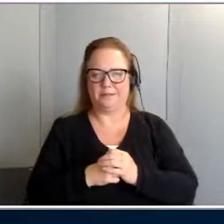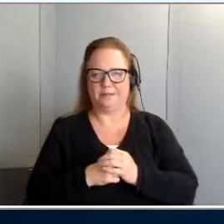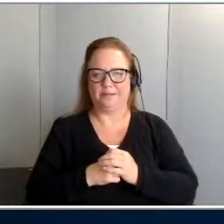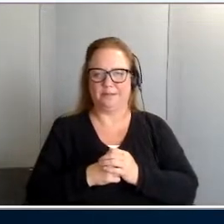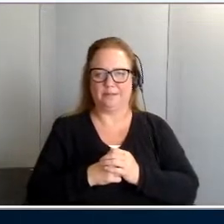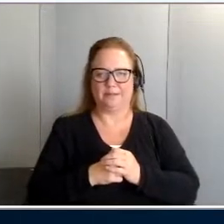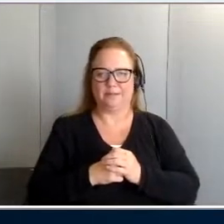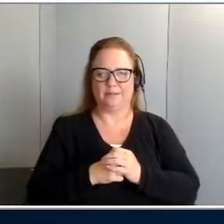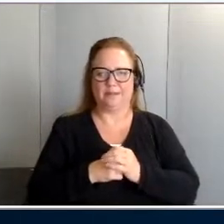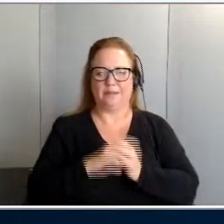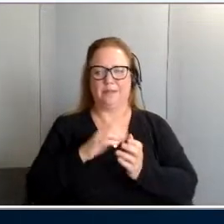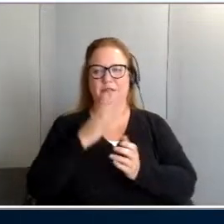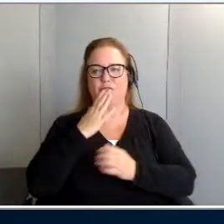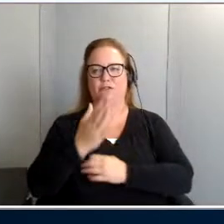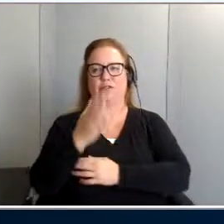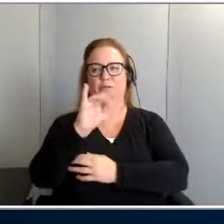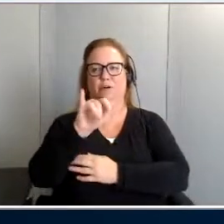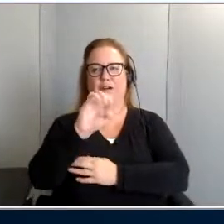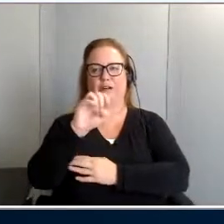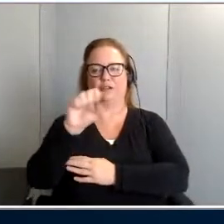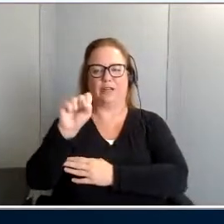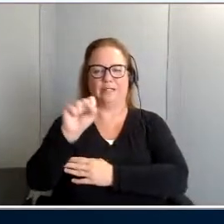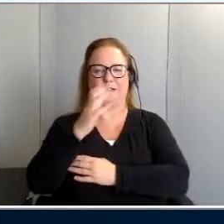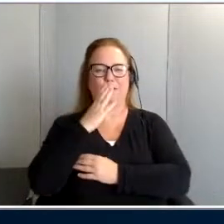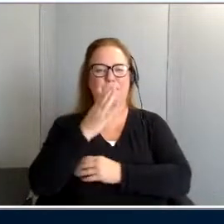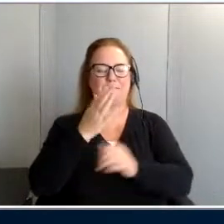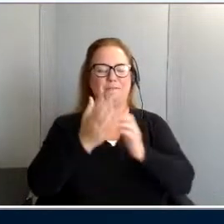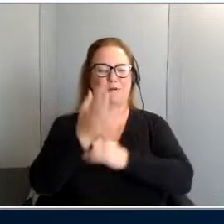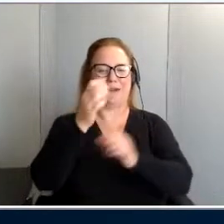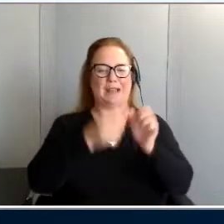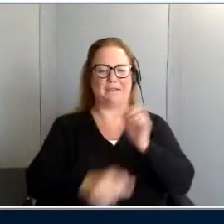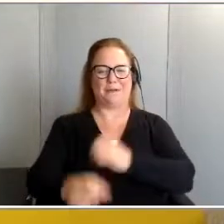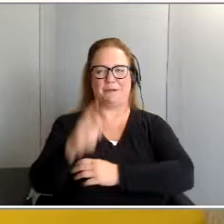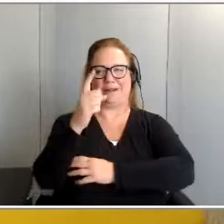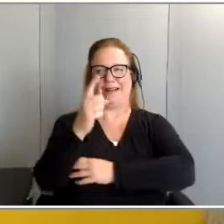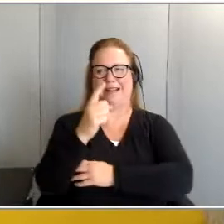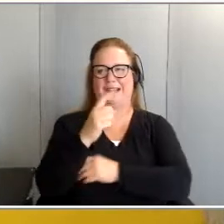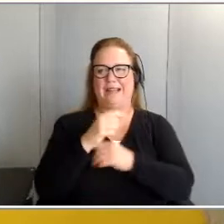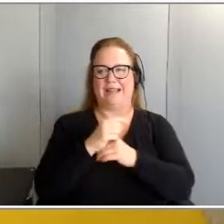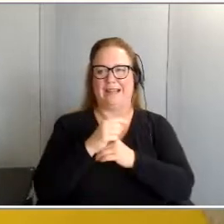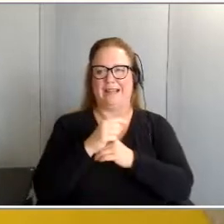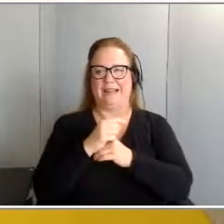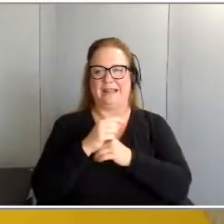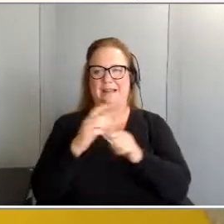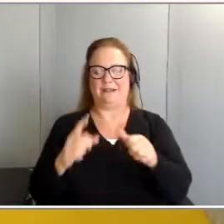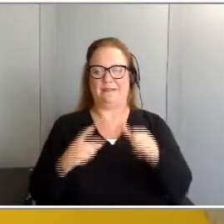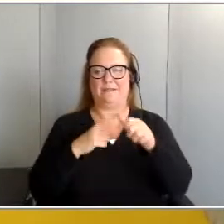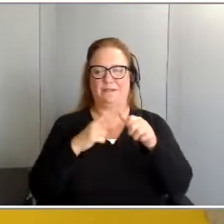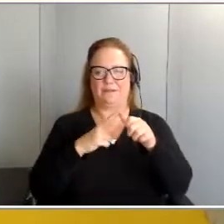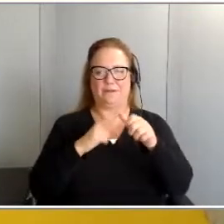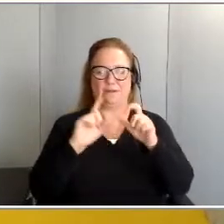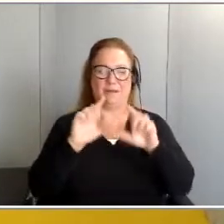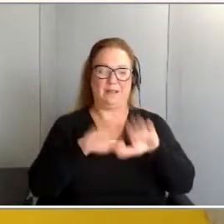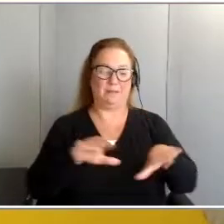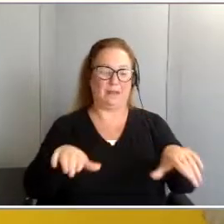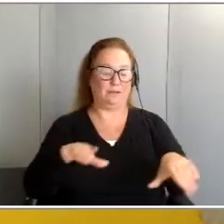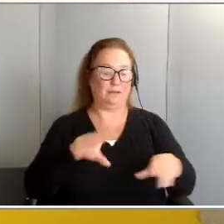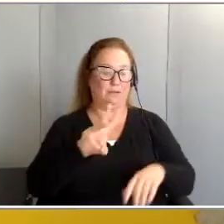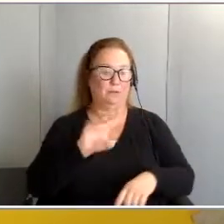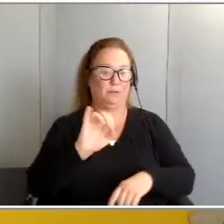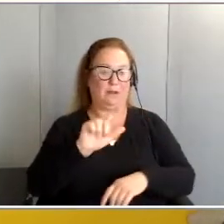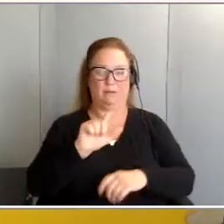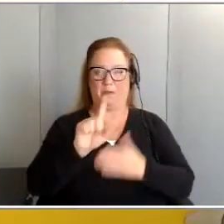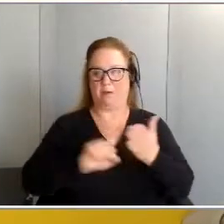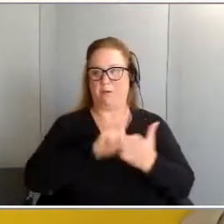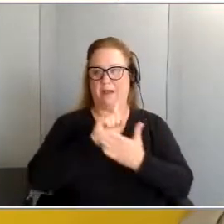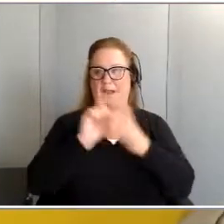Well, Jess, good morning to you, and good morning to everyone else out there. First of all, we've been here in the pediatrics wing about an hour or so. Things were